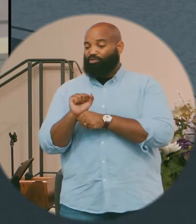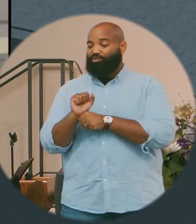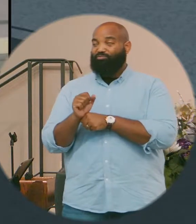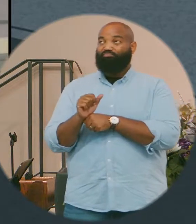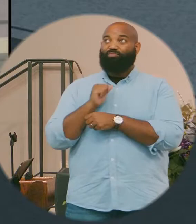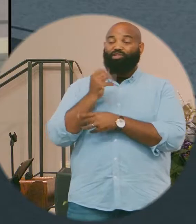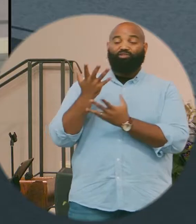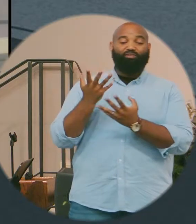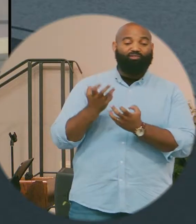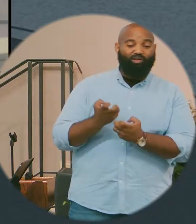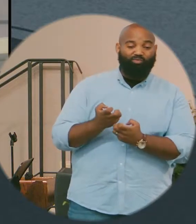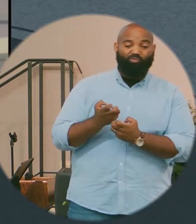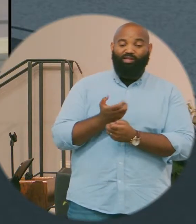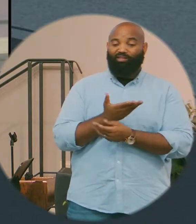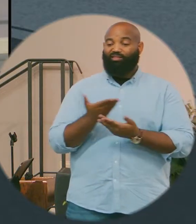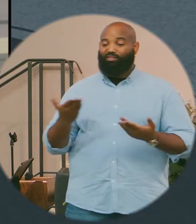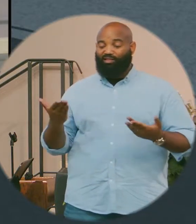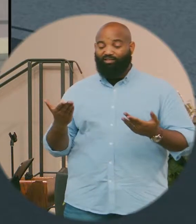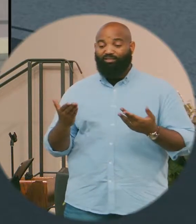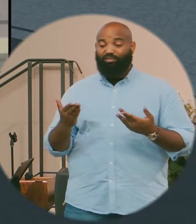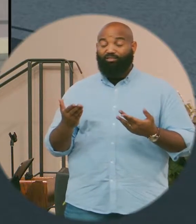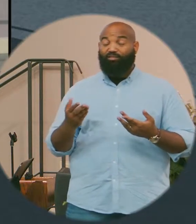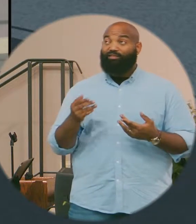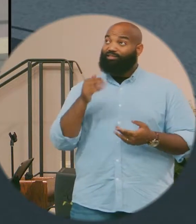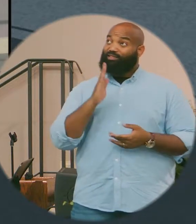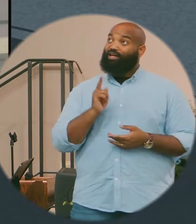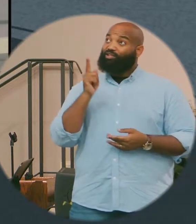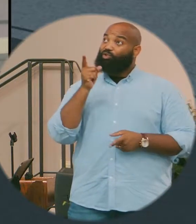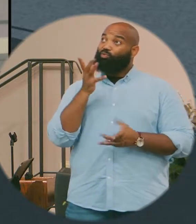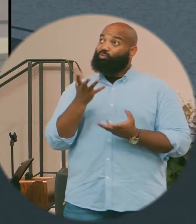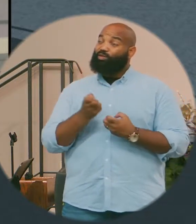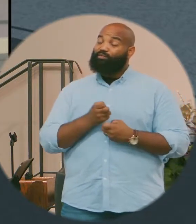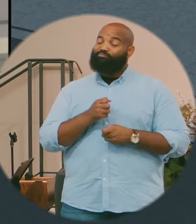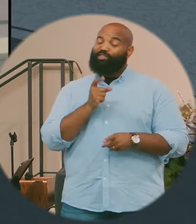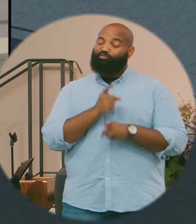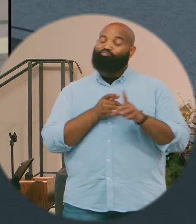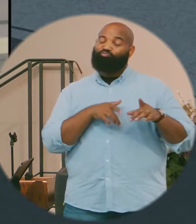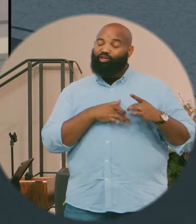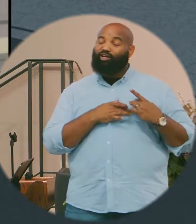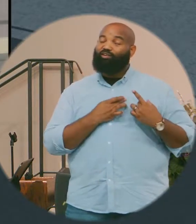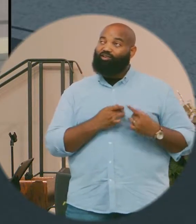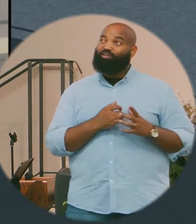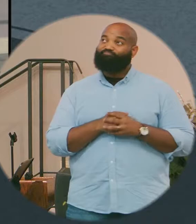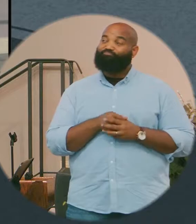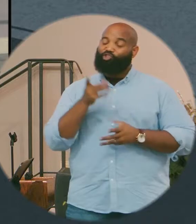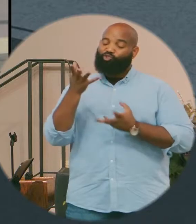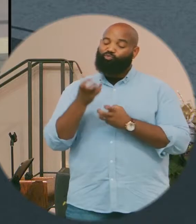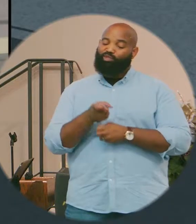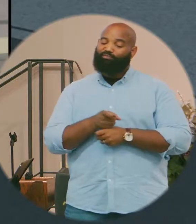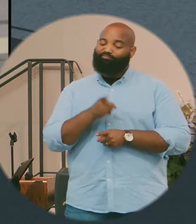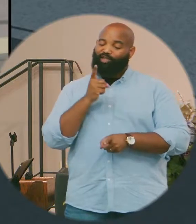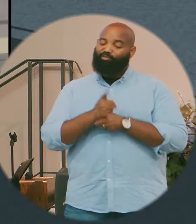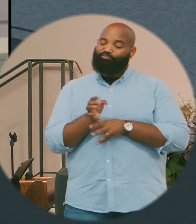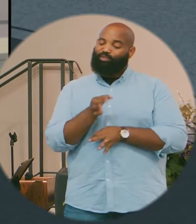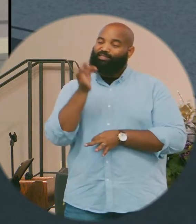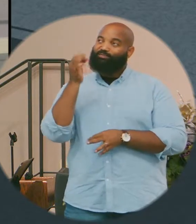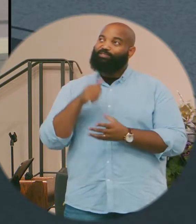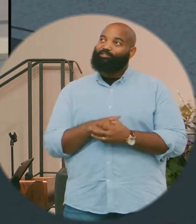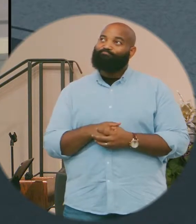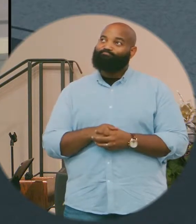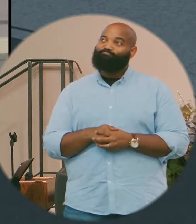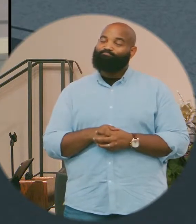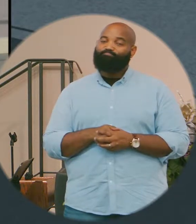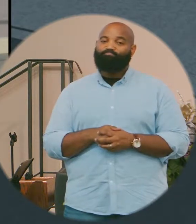spirit, broken and contrite heart, oh God, you will not despise." Pastor Gellier says this all the time.